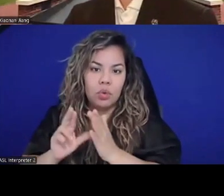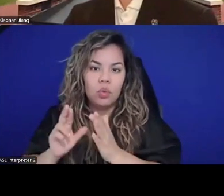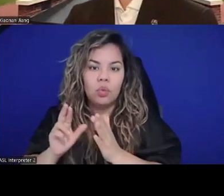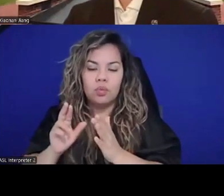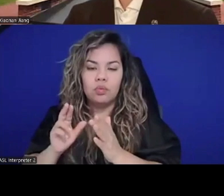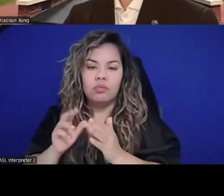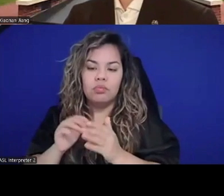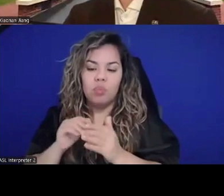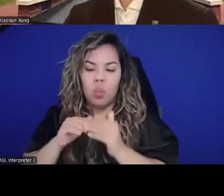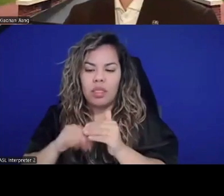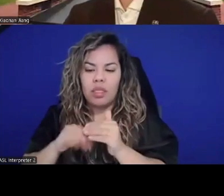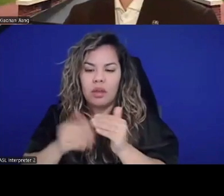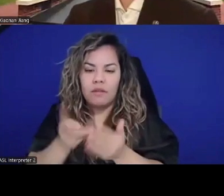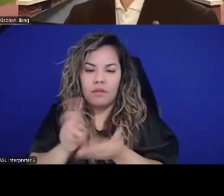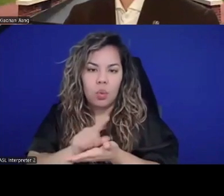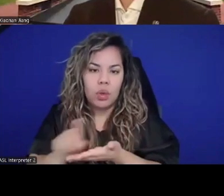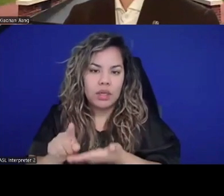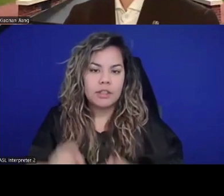weeks.